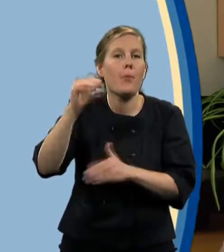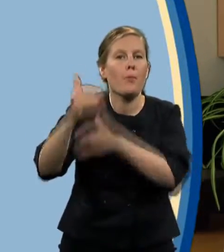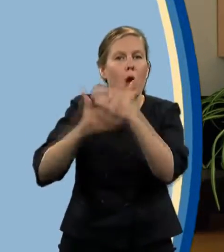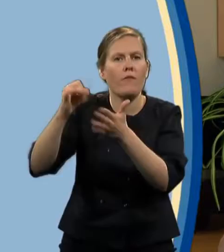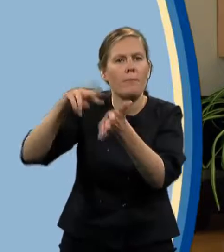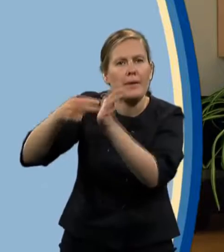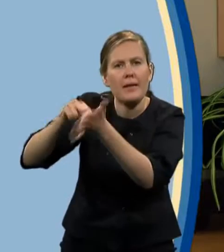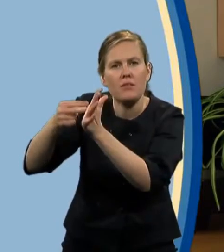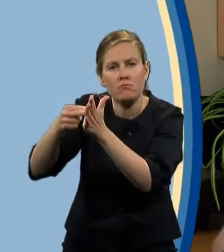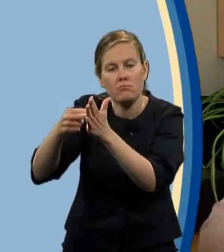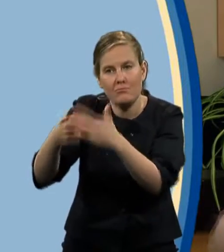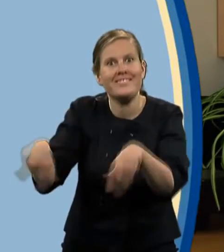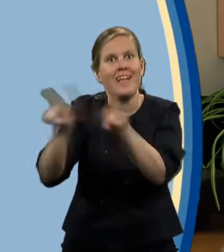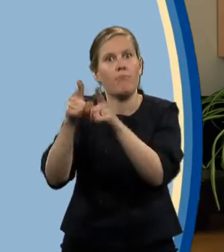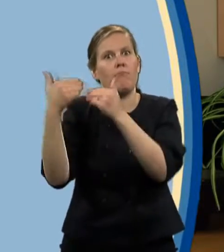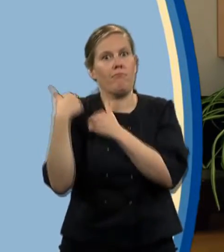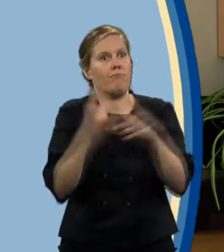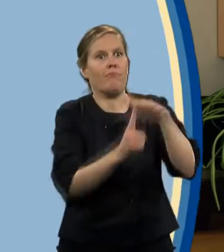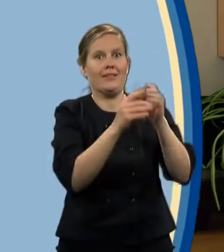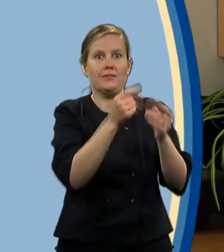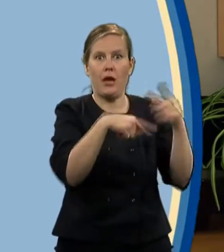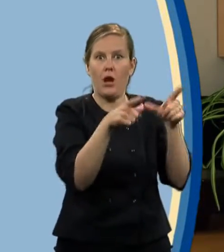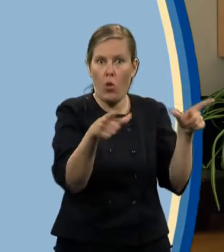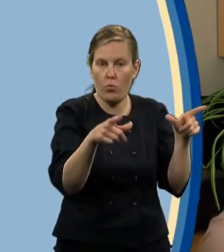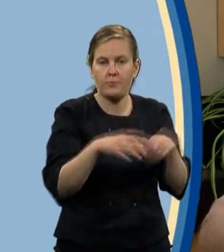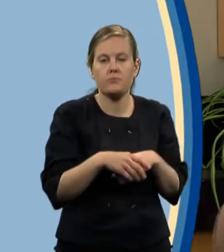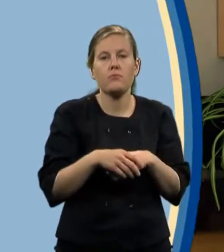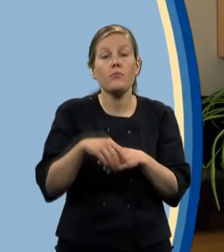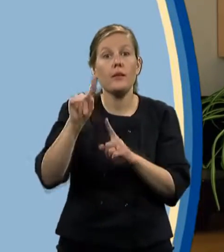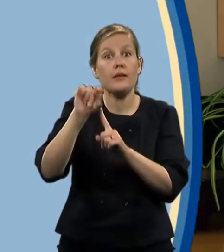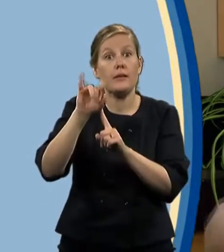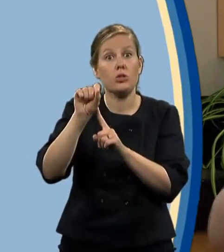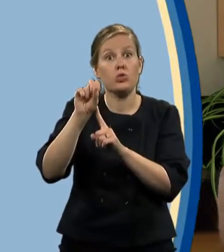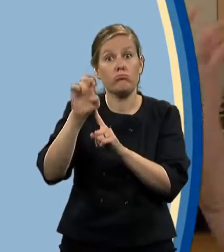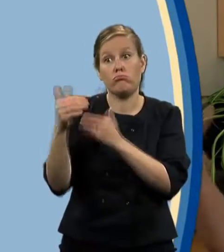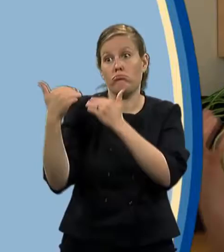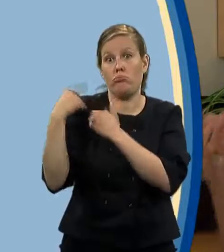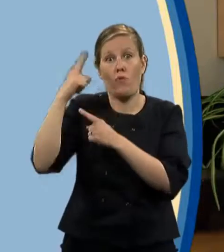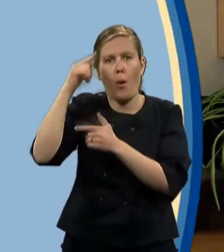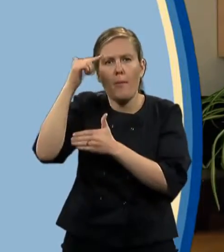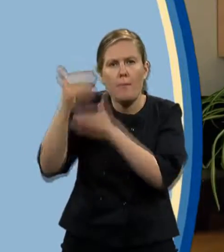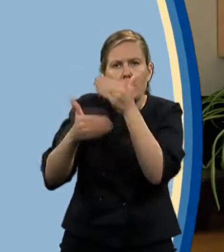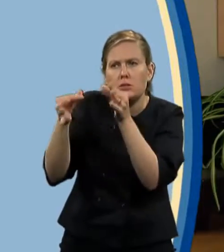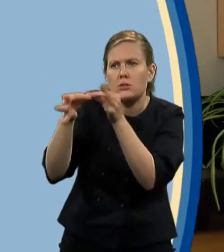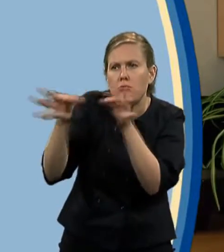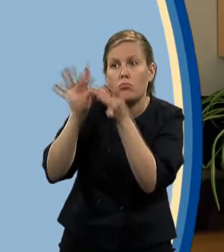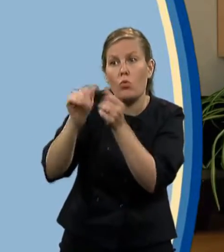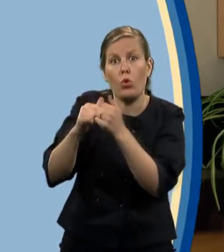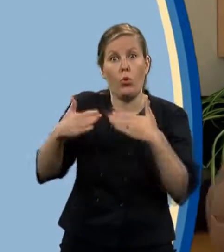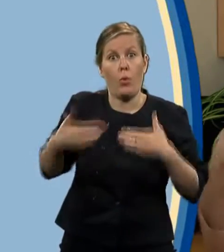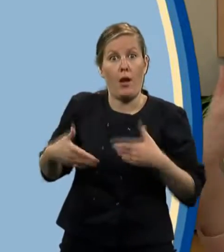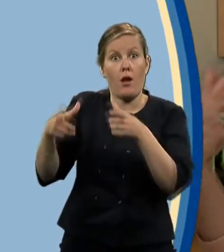traditionally associated with phonology was doing the same job in ASL and LSQ. The tissue that's responsible